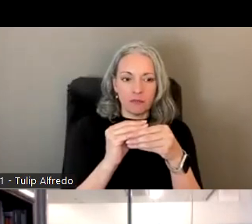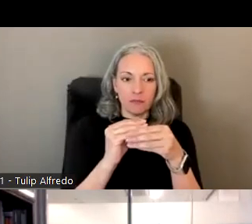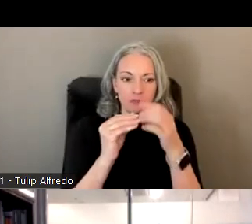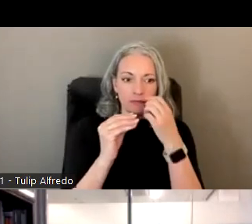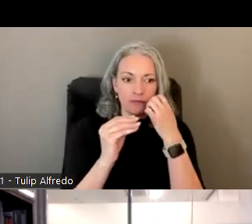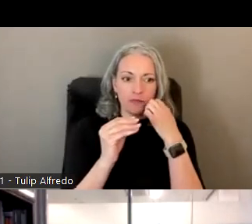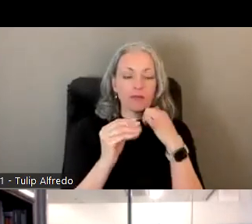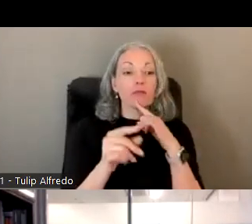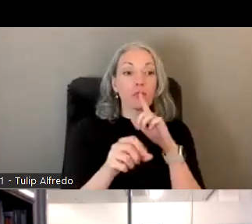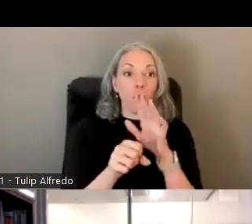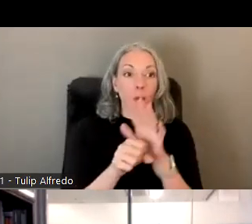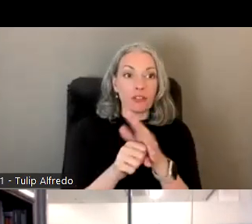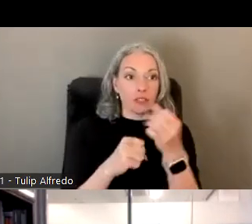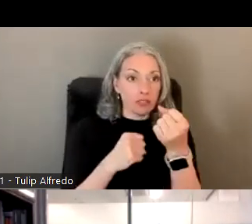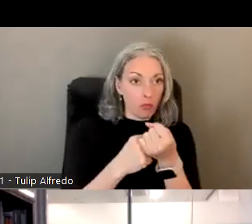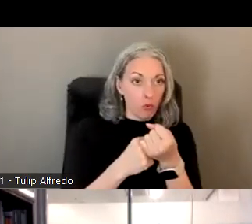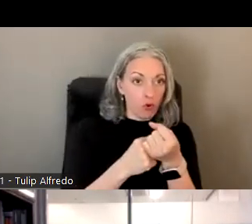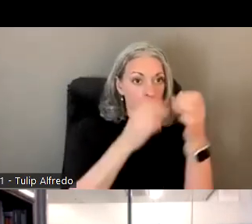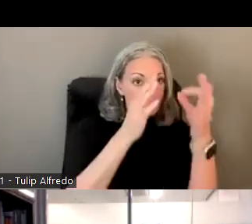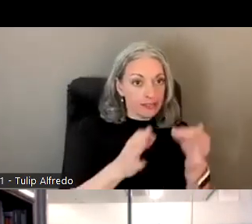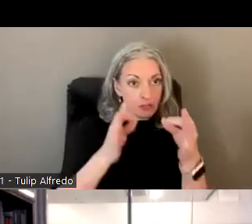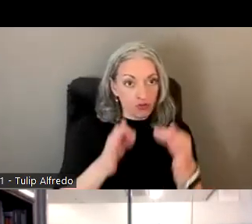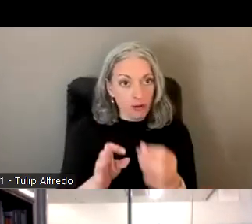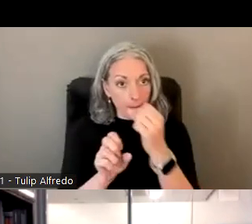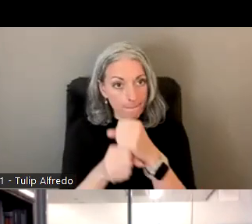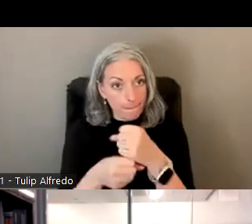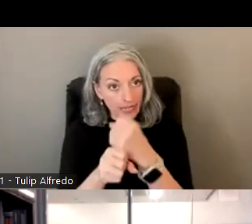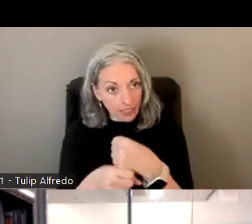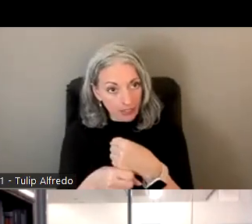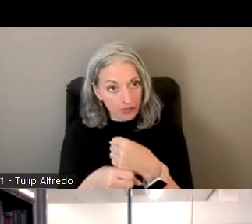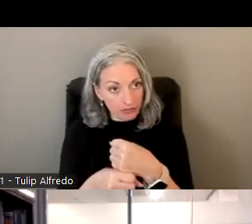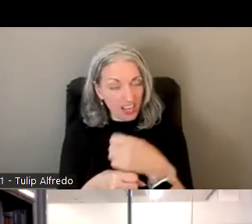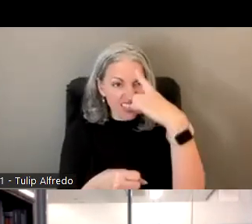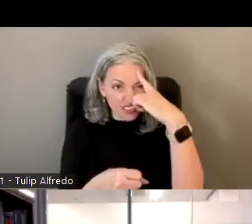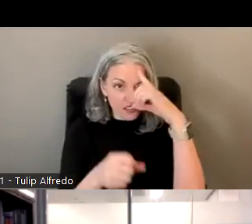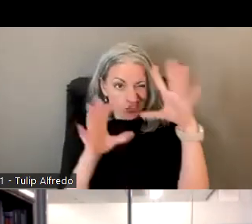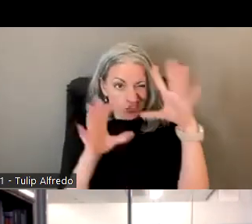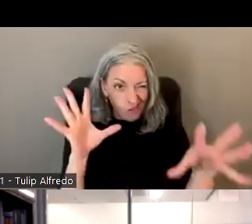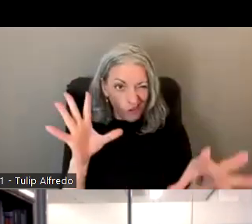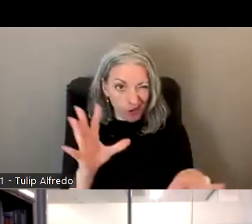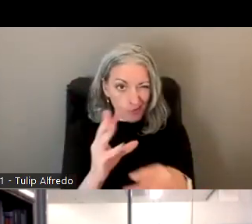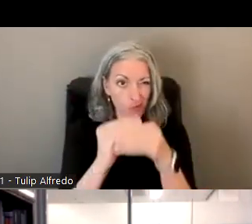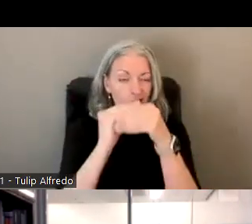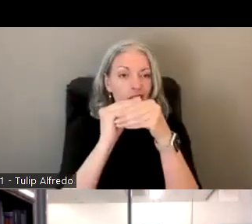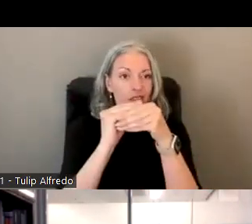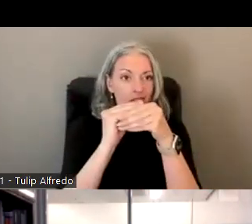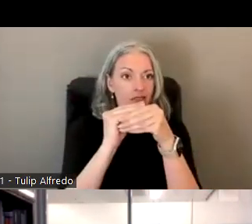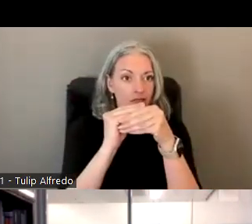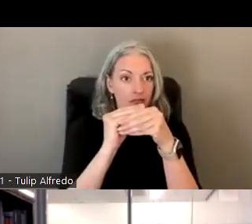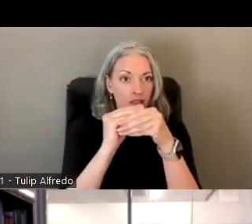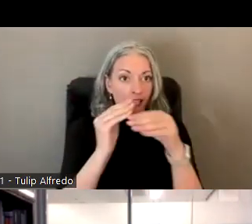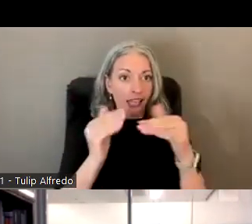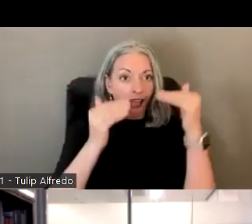ensure the support decision-making. I think, you know, we need to combine caregiver support with high quality